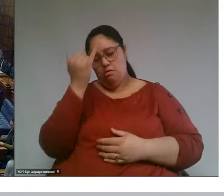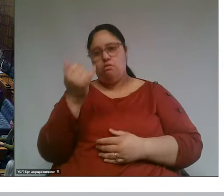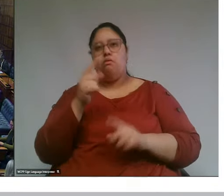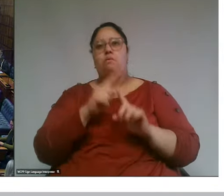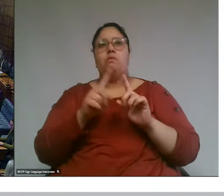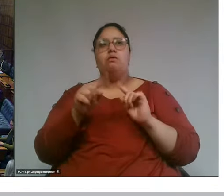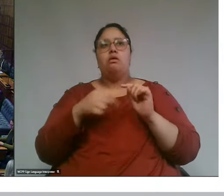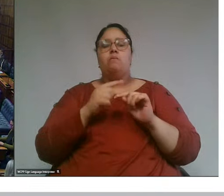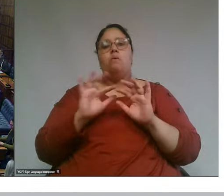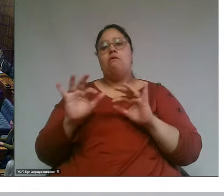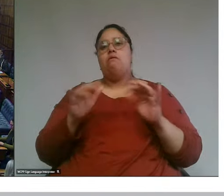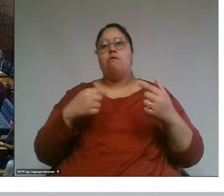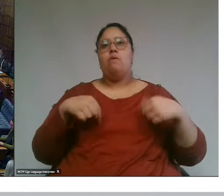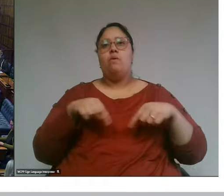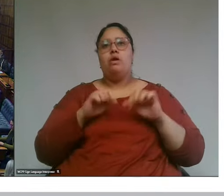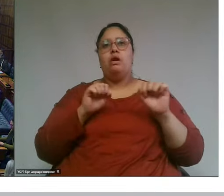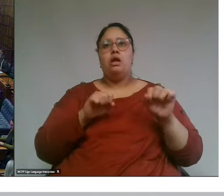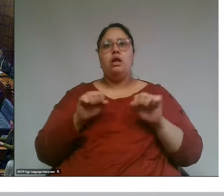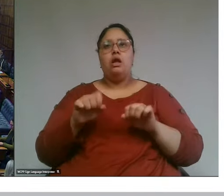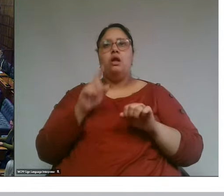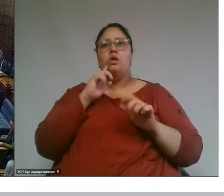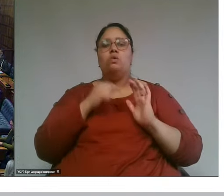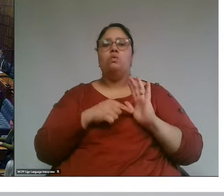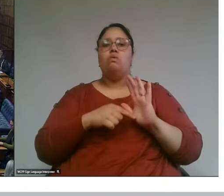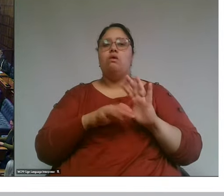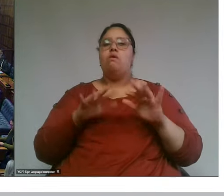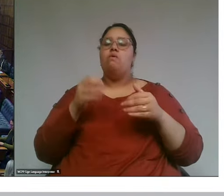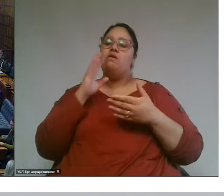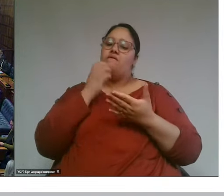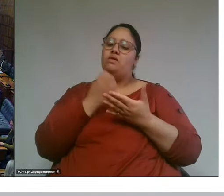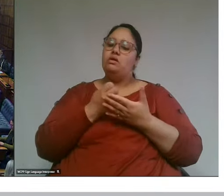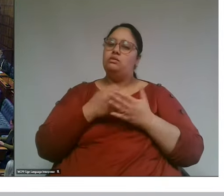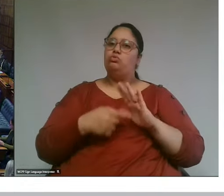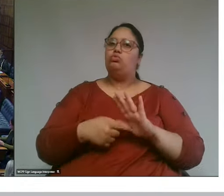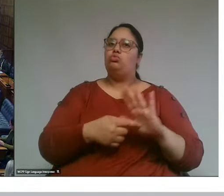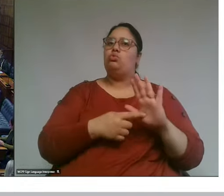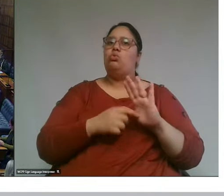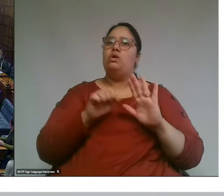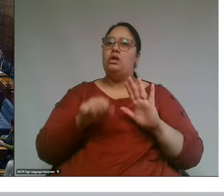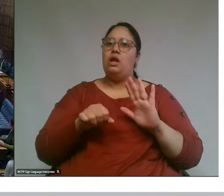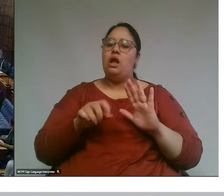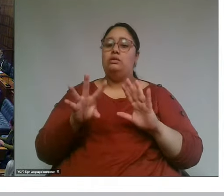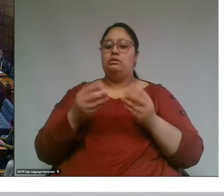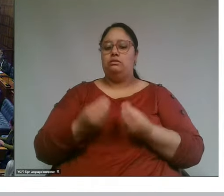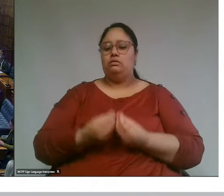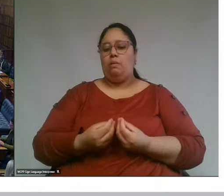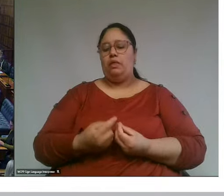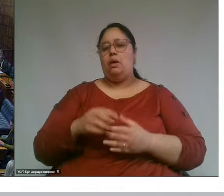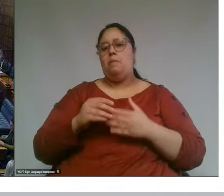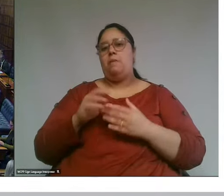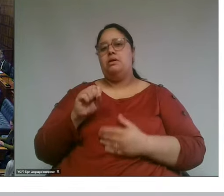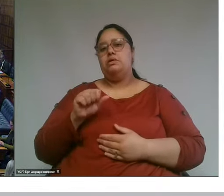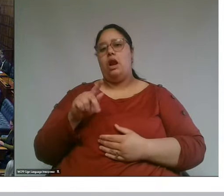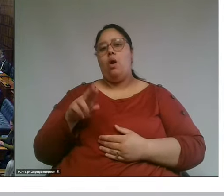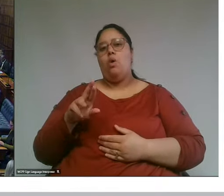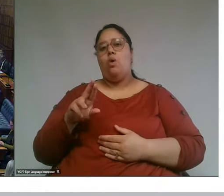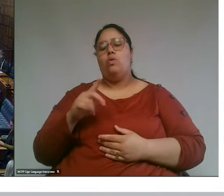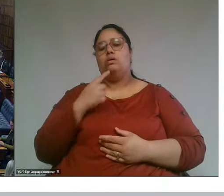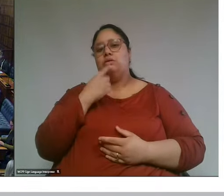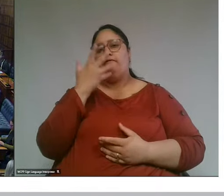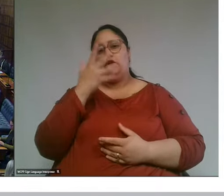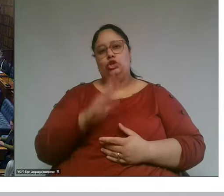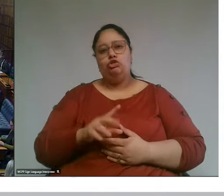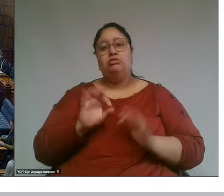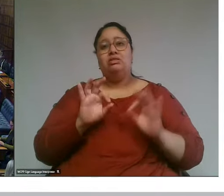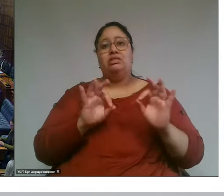about how do we bring out you know evidence uh which is something I think as m has indicated